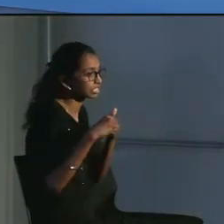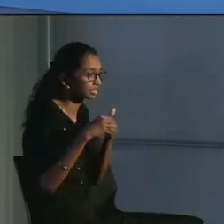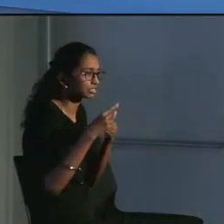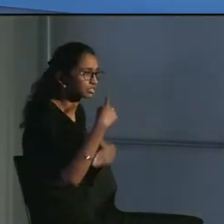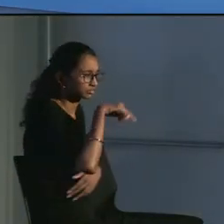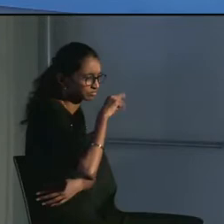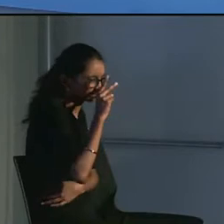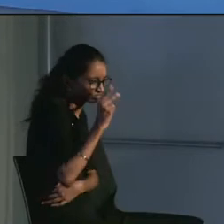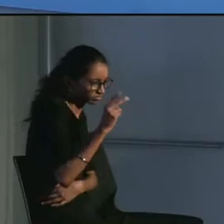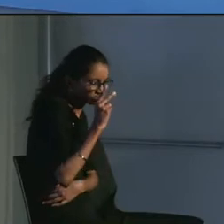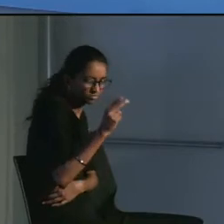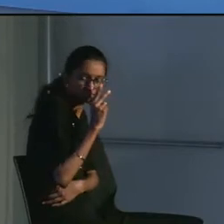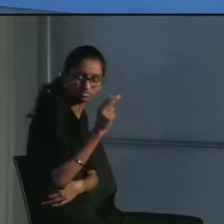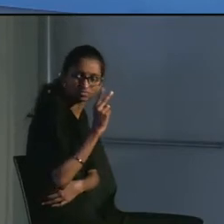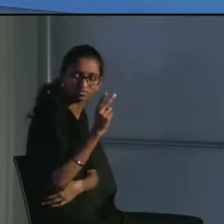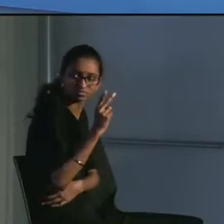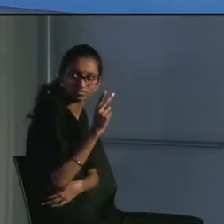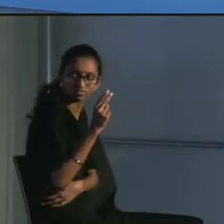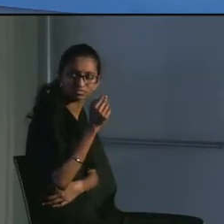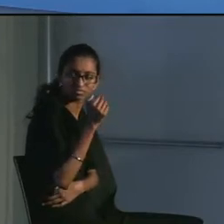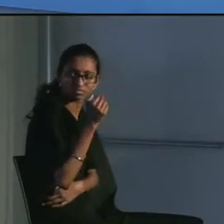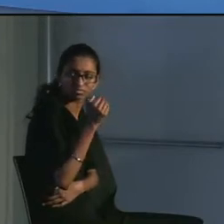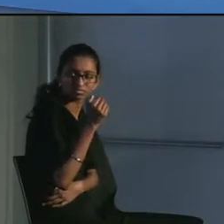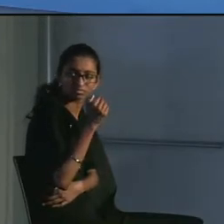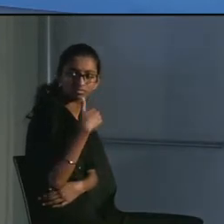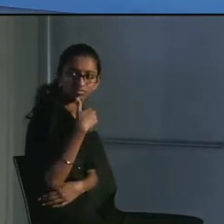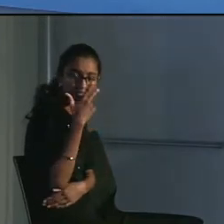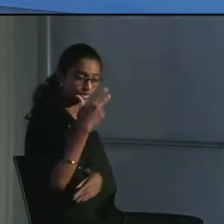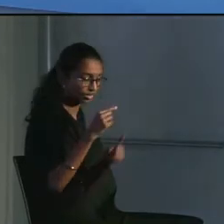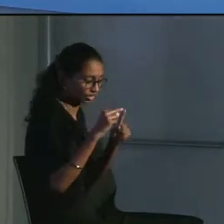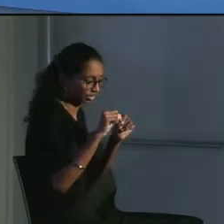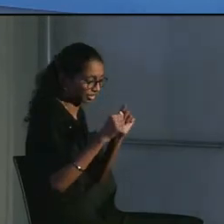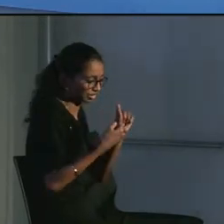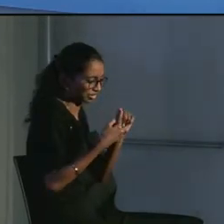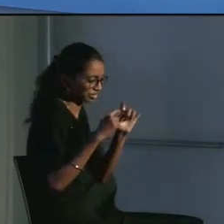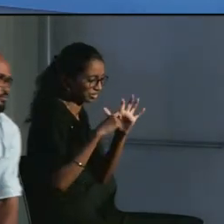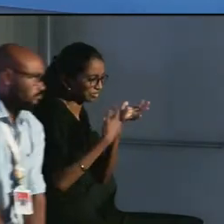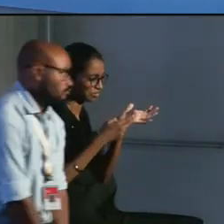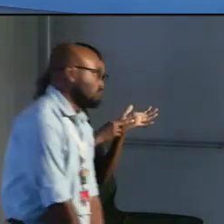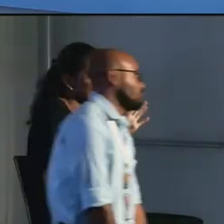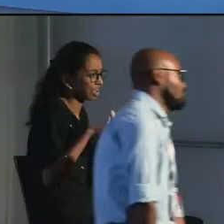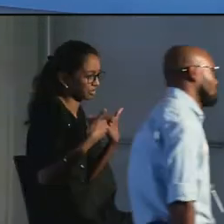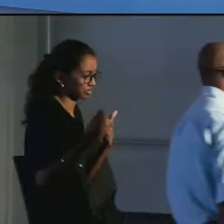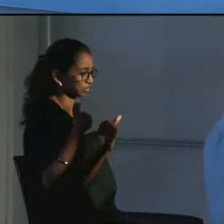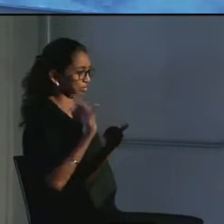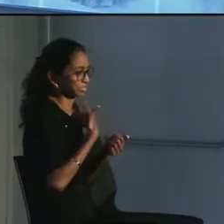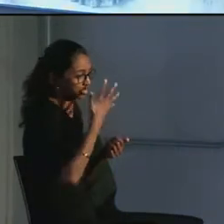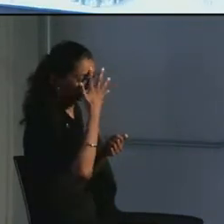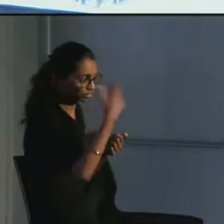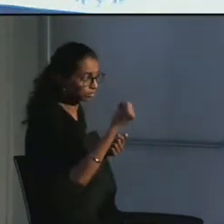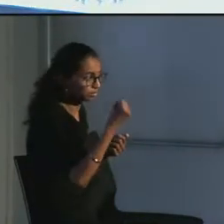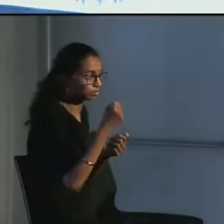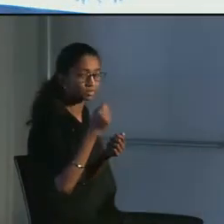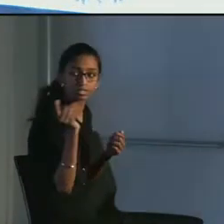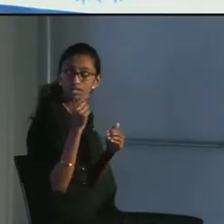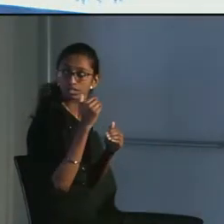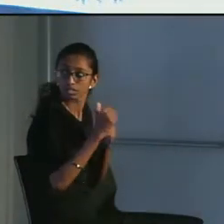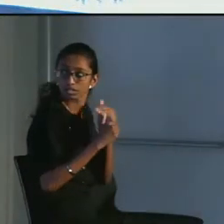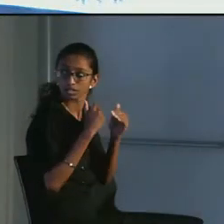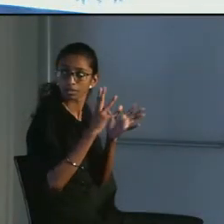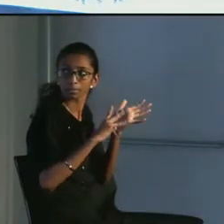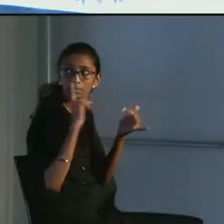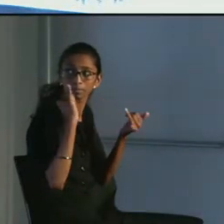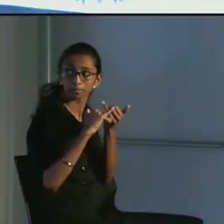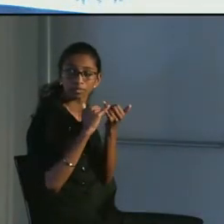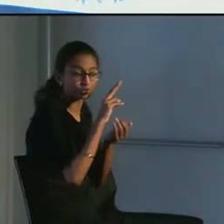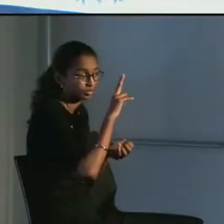noticing this and, establishing that there was a kind of pattern here to how we remembered it has become a mission from